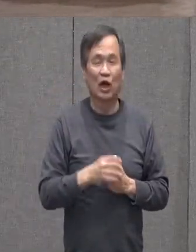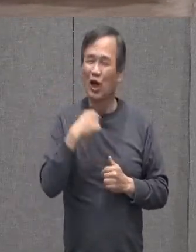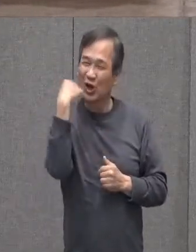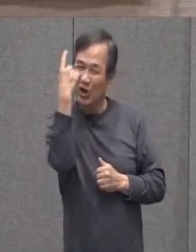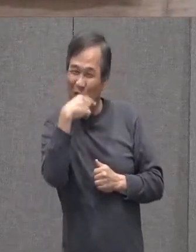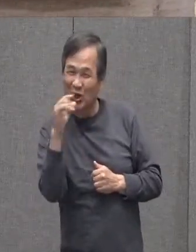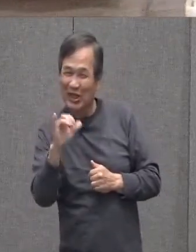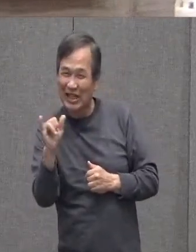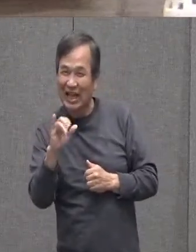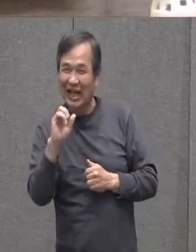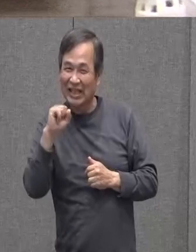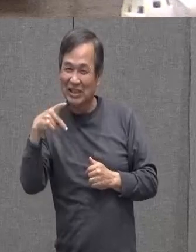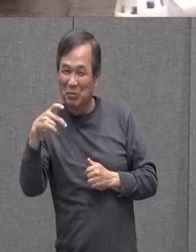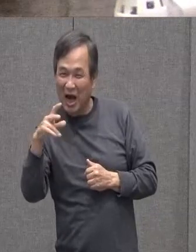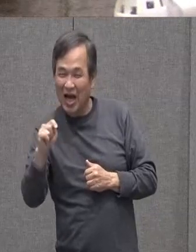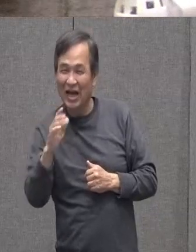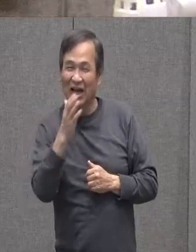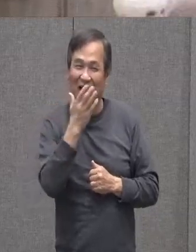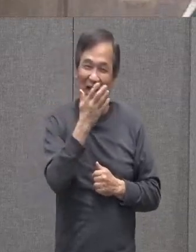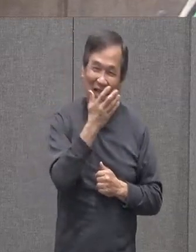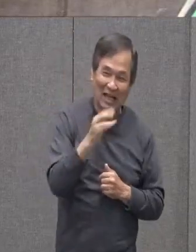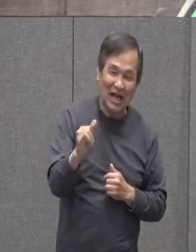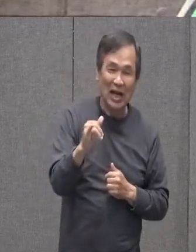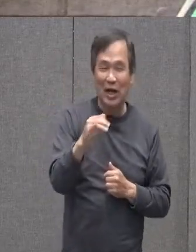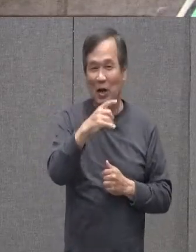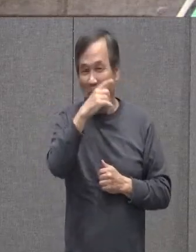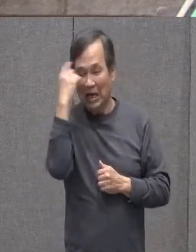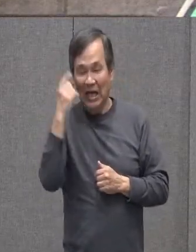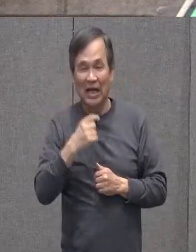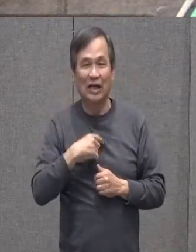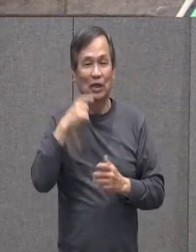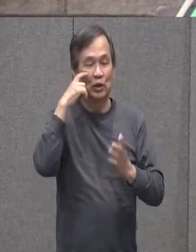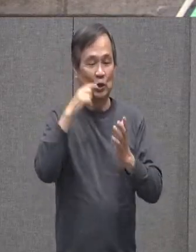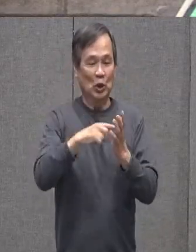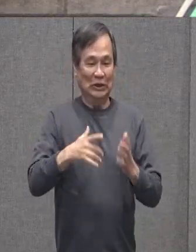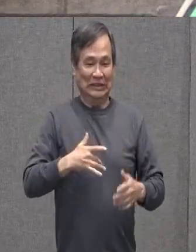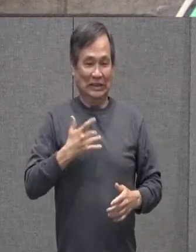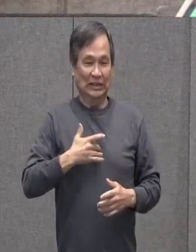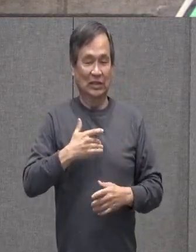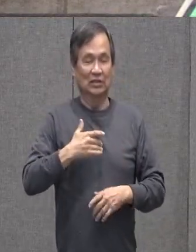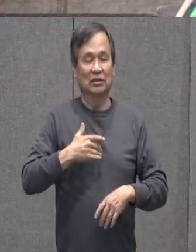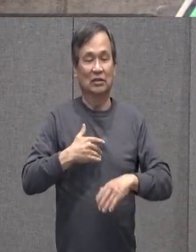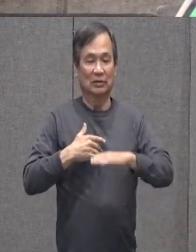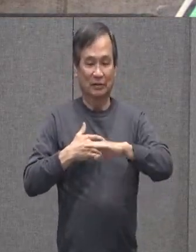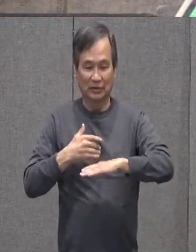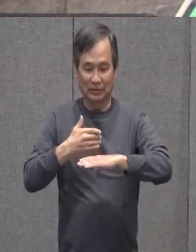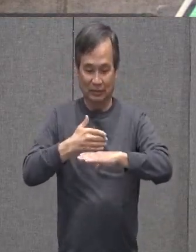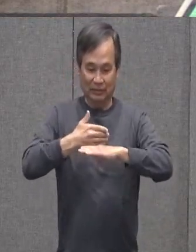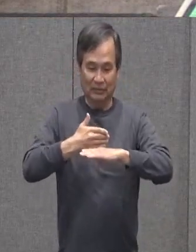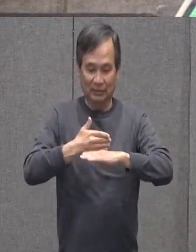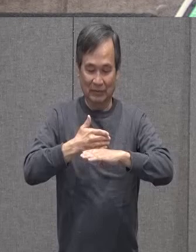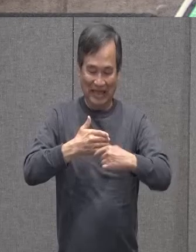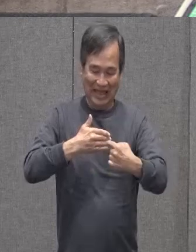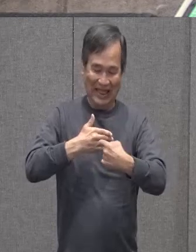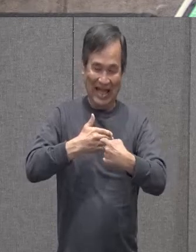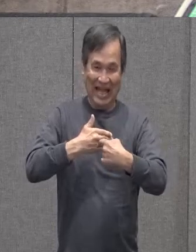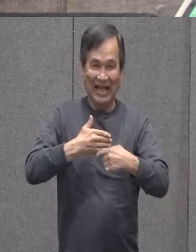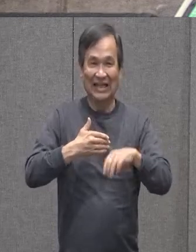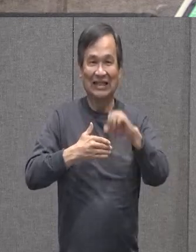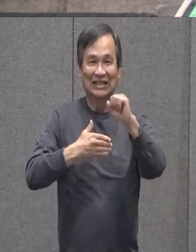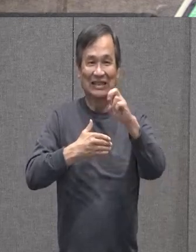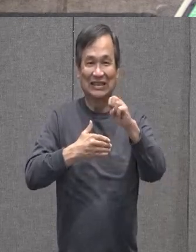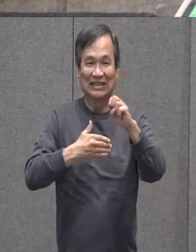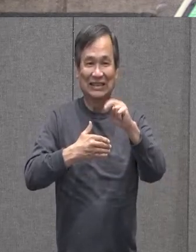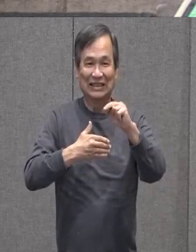because it's yellow and it's black, and it has a sensor on top here. So let's start looking at the characteristics of